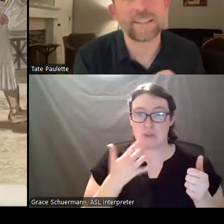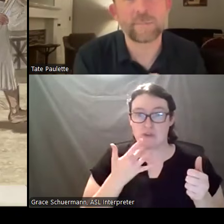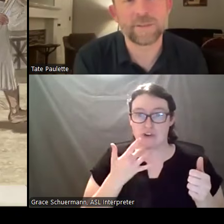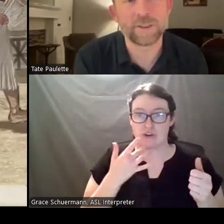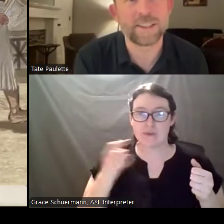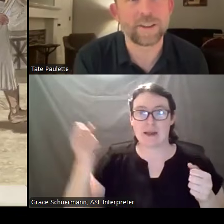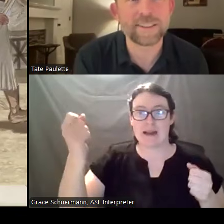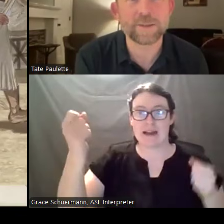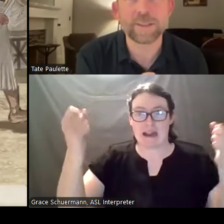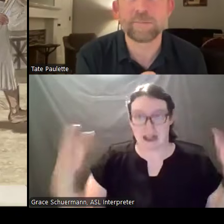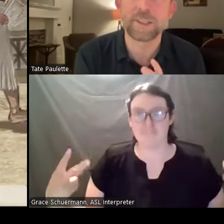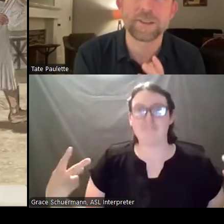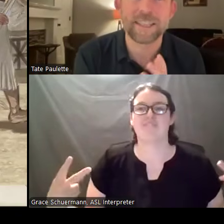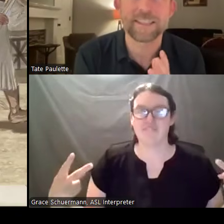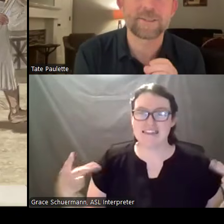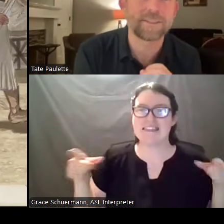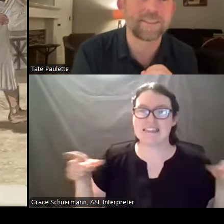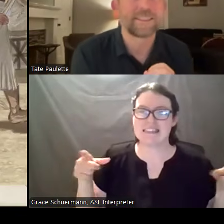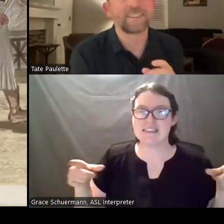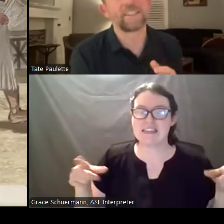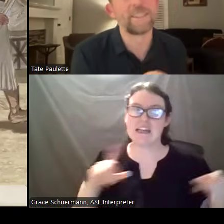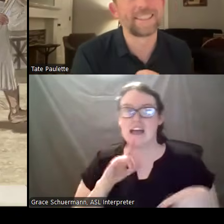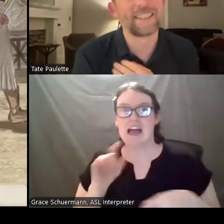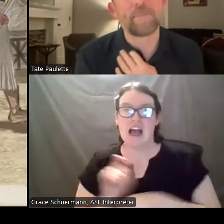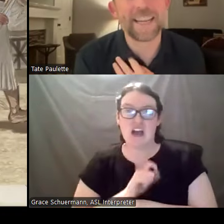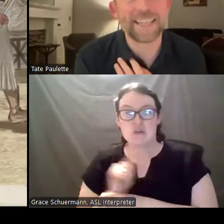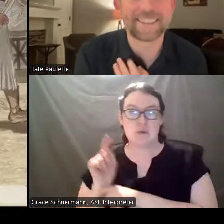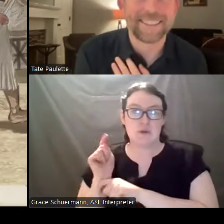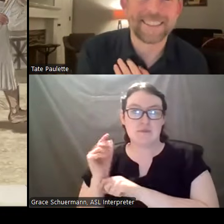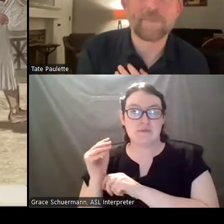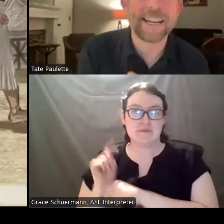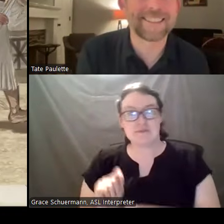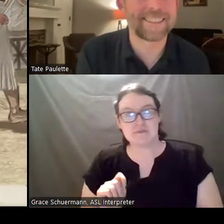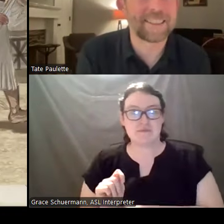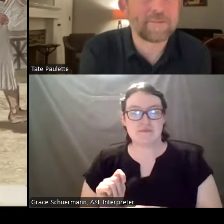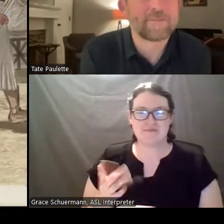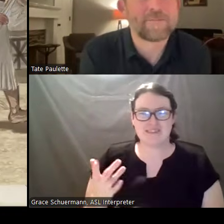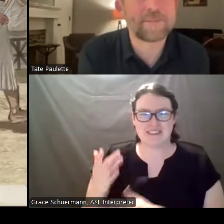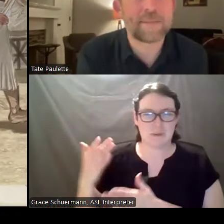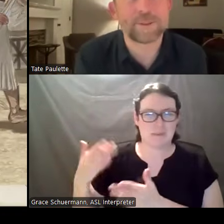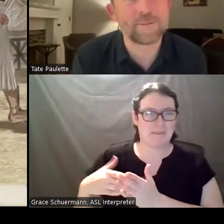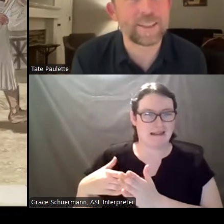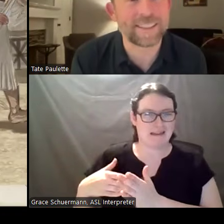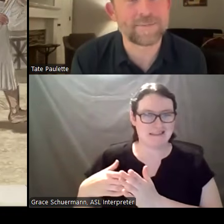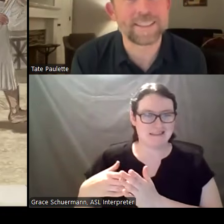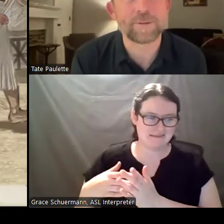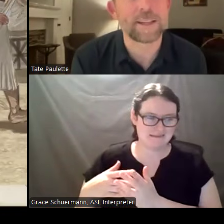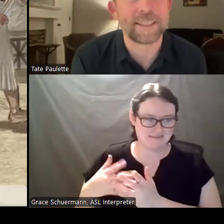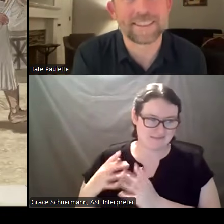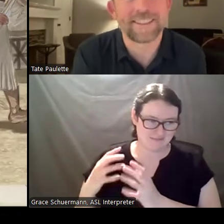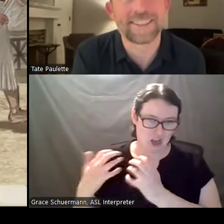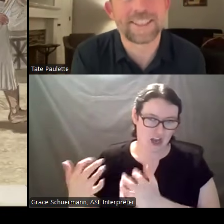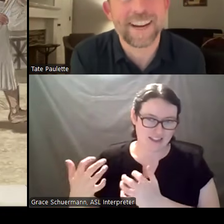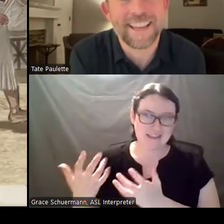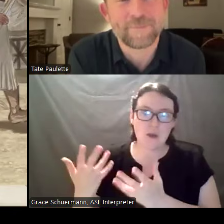would say they preferred the authentic one, but it's like a sort of um, biased, a biased sample or some audience because they were